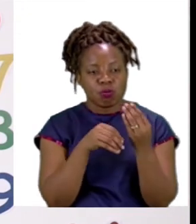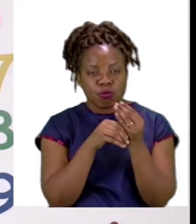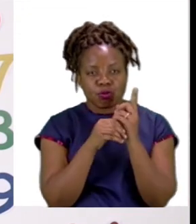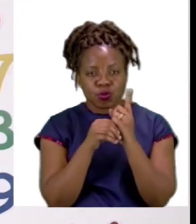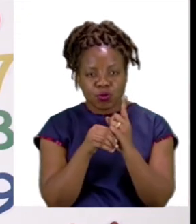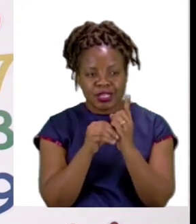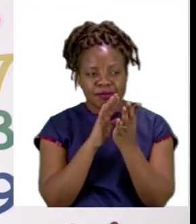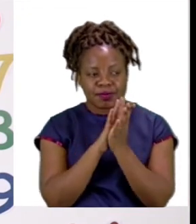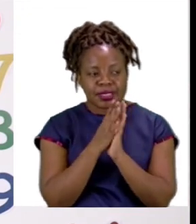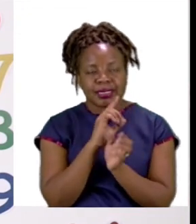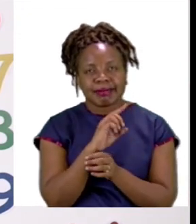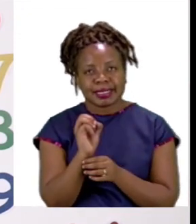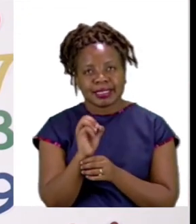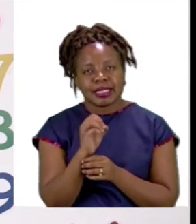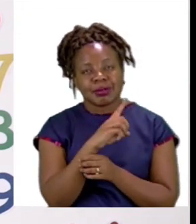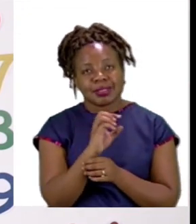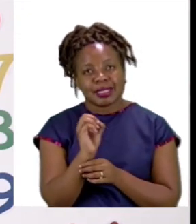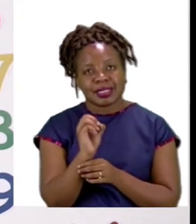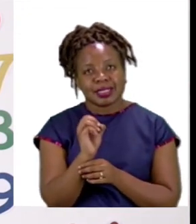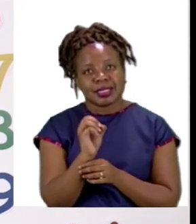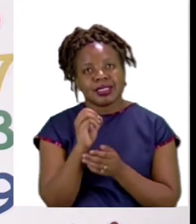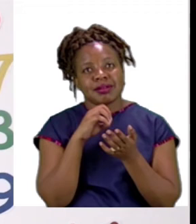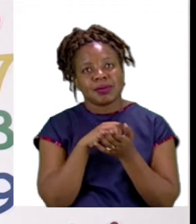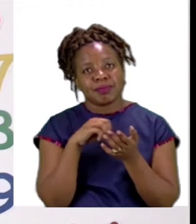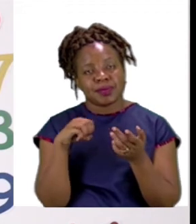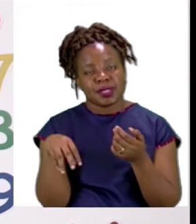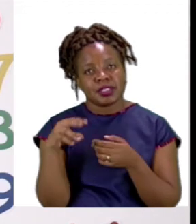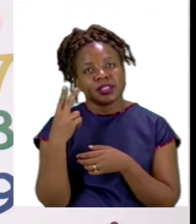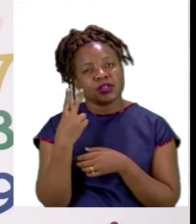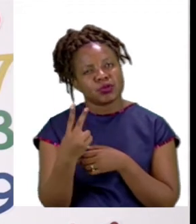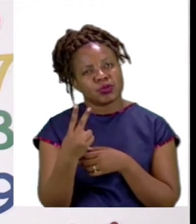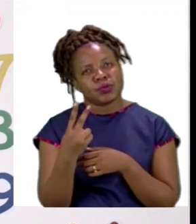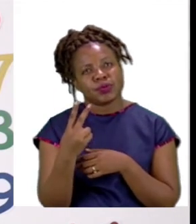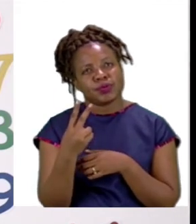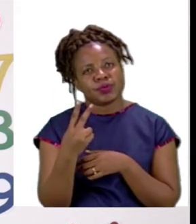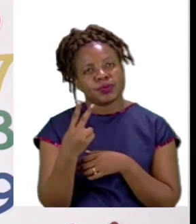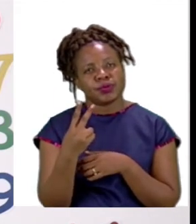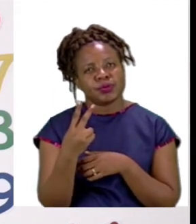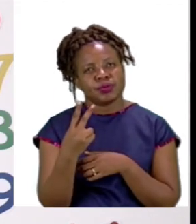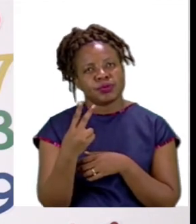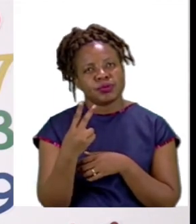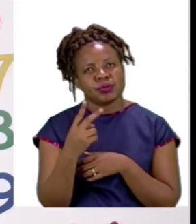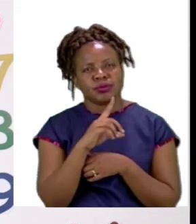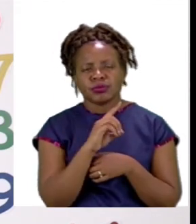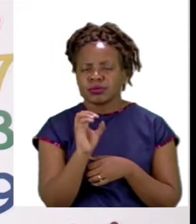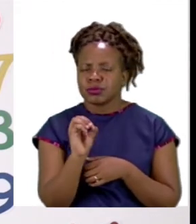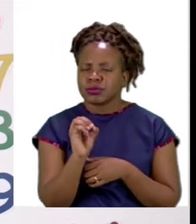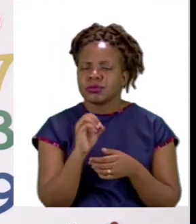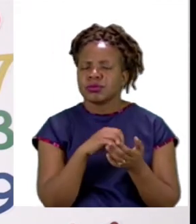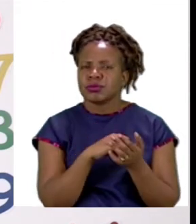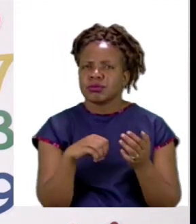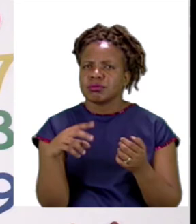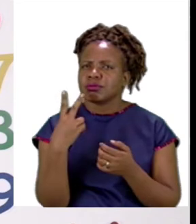we can say 10 take away 2. And what is 10 take away 2, my